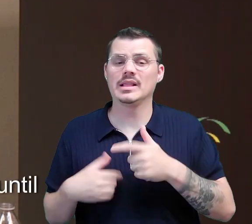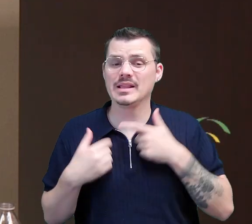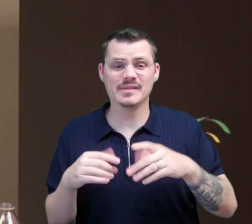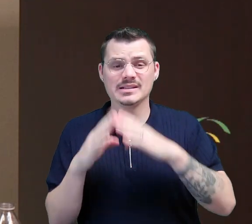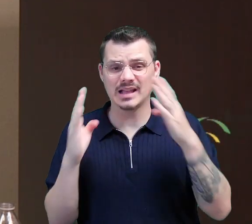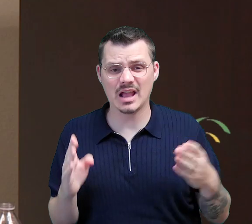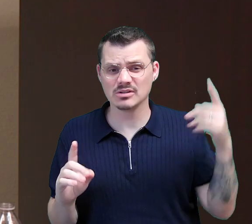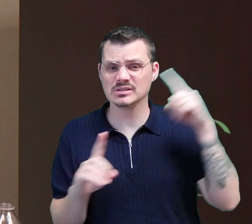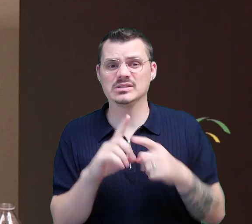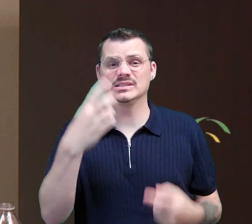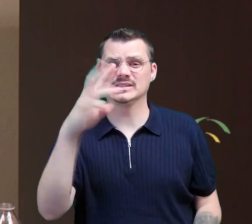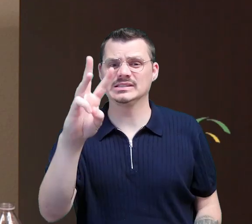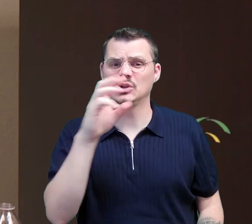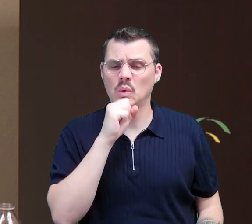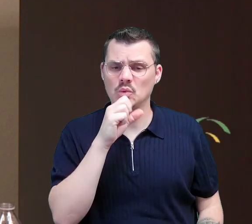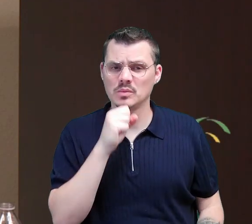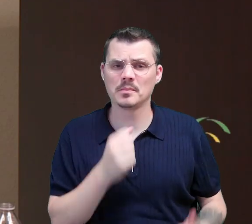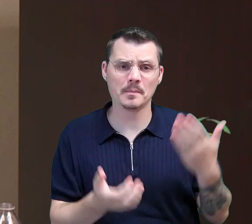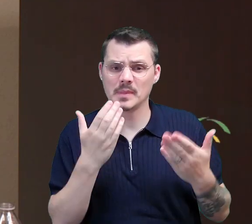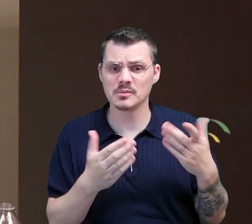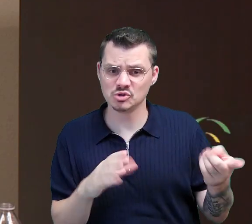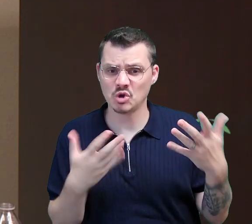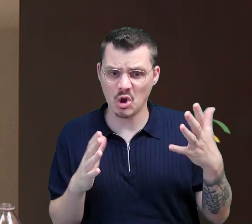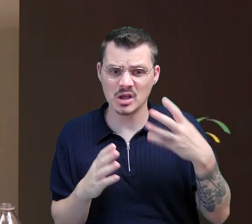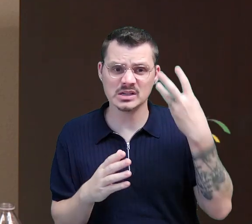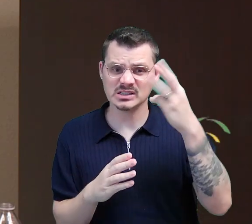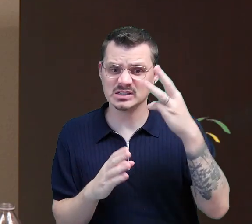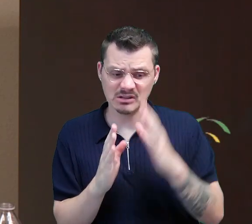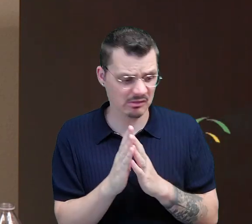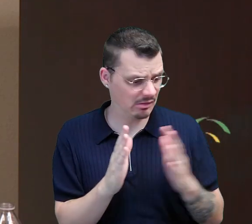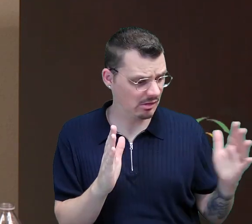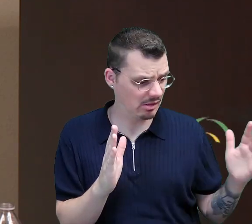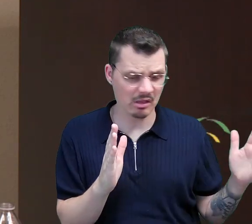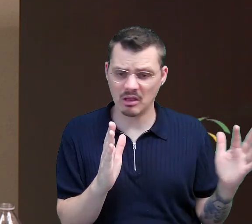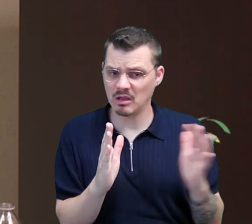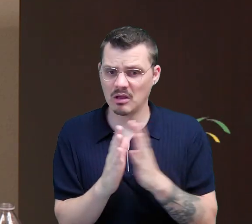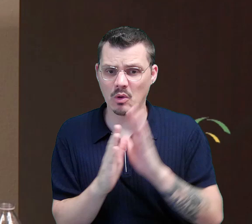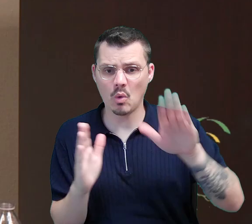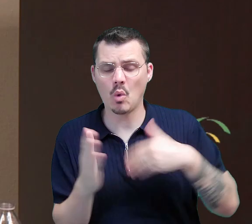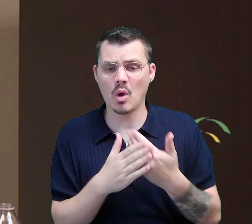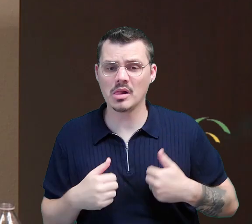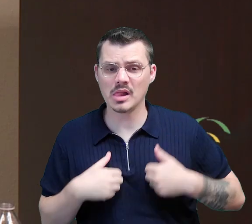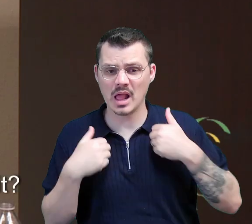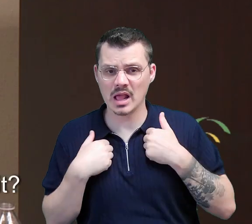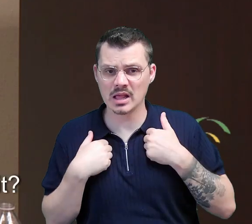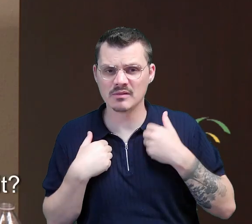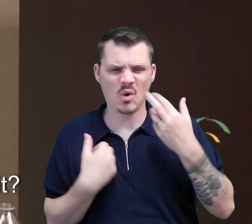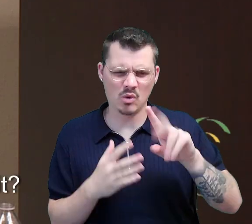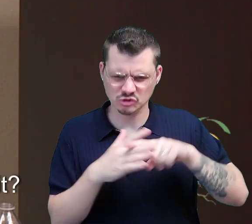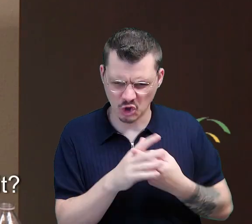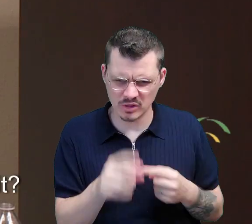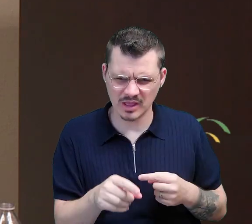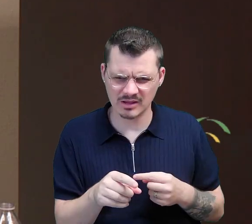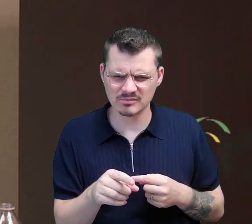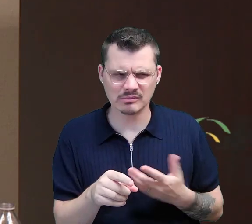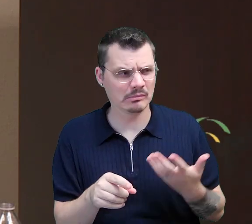house until she was 16. Maybe she did that her whole life, or maybe it just started. That'd be useful to know,